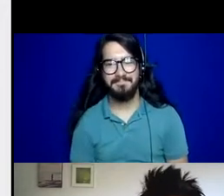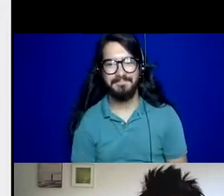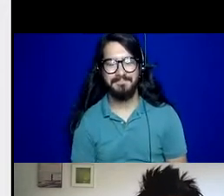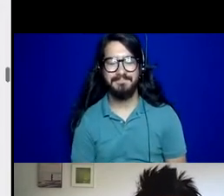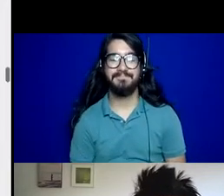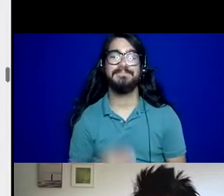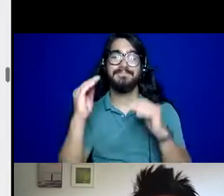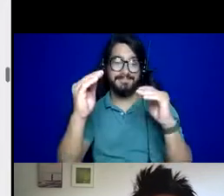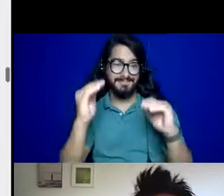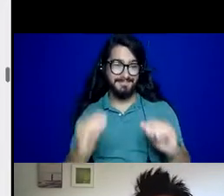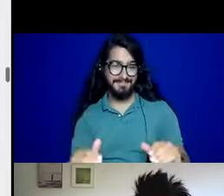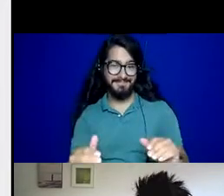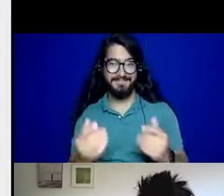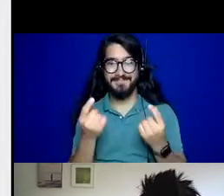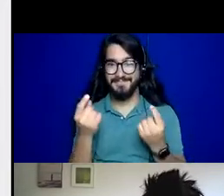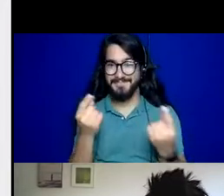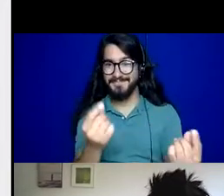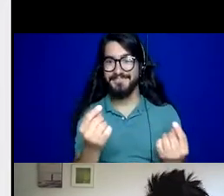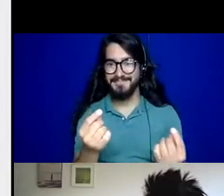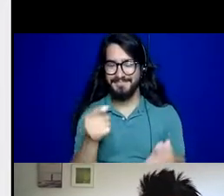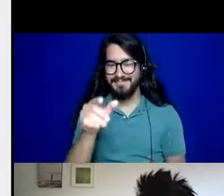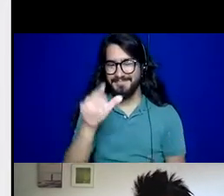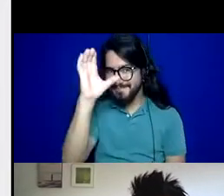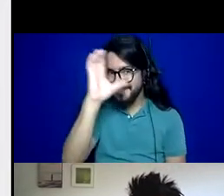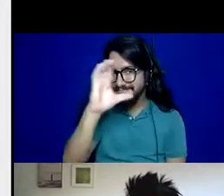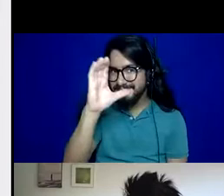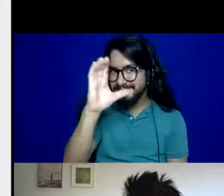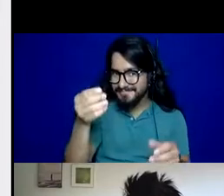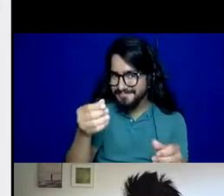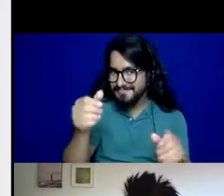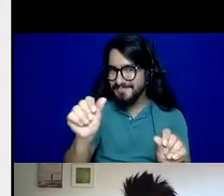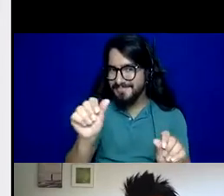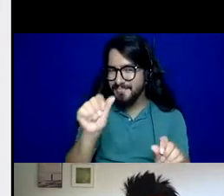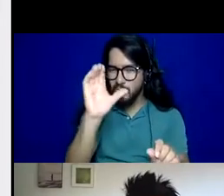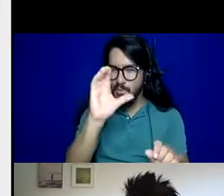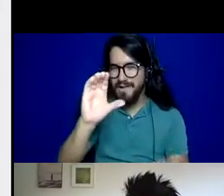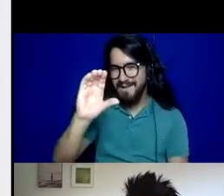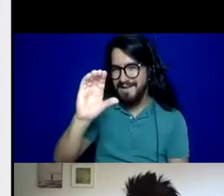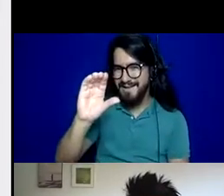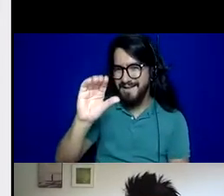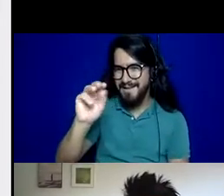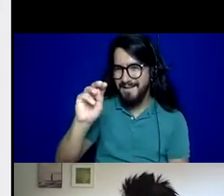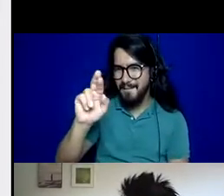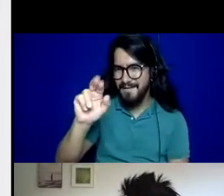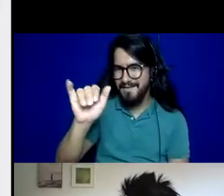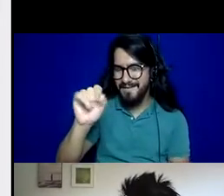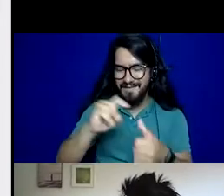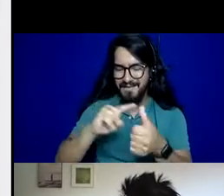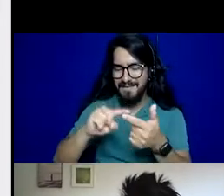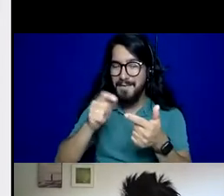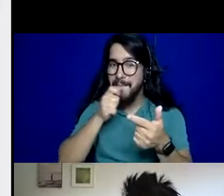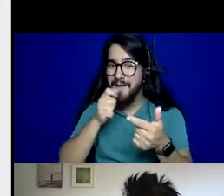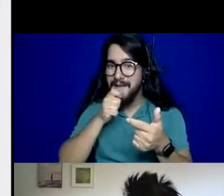Now, the next thing we're gonna do is try to locate any cameras, microphones,